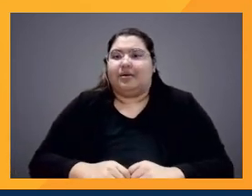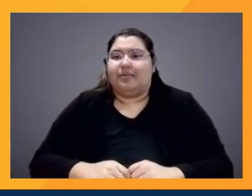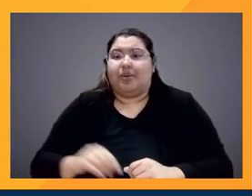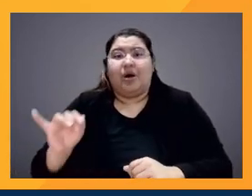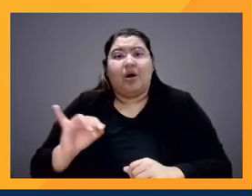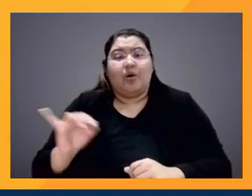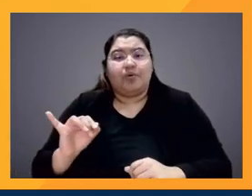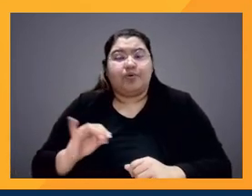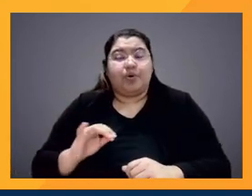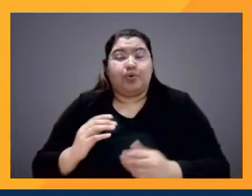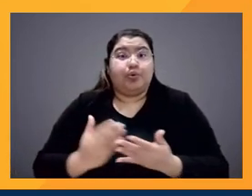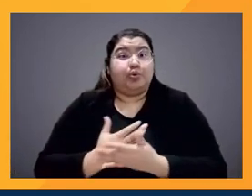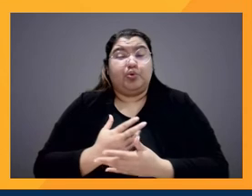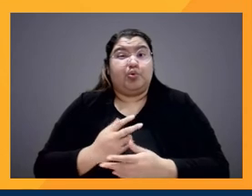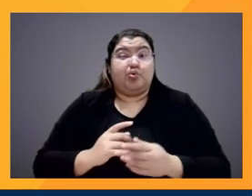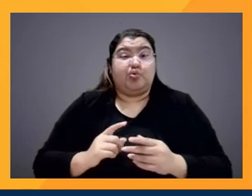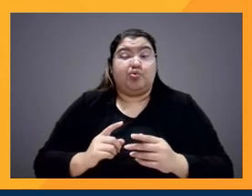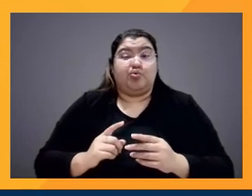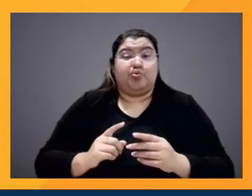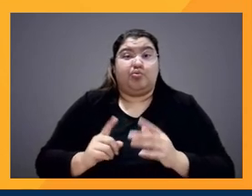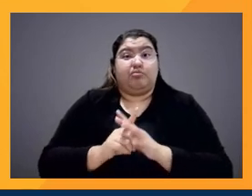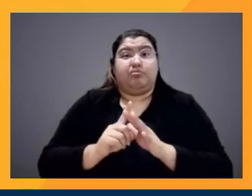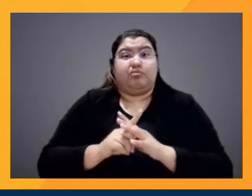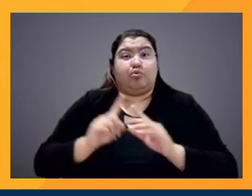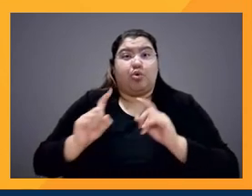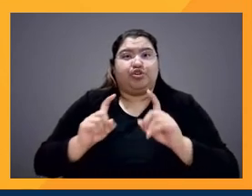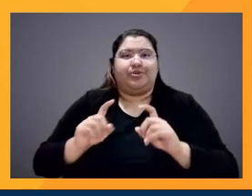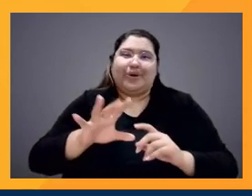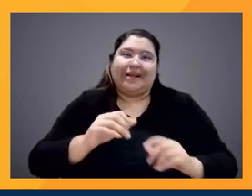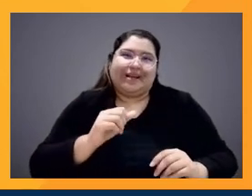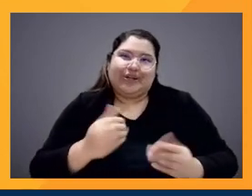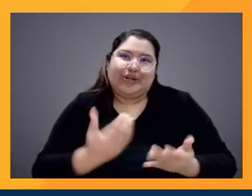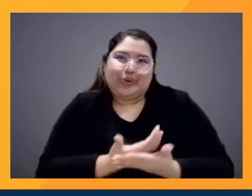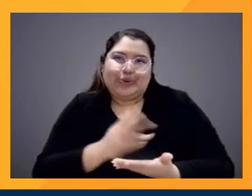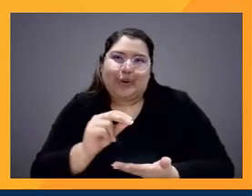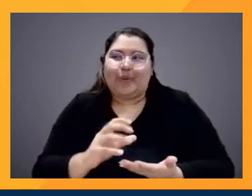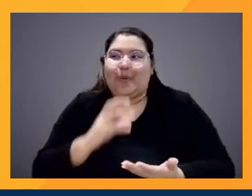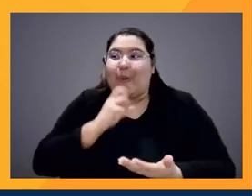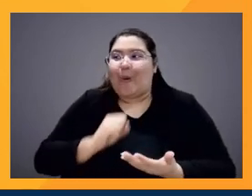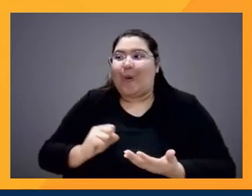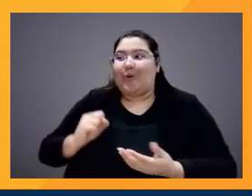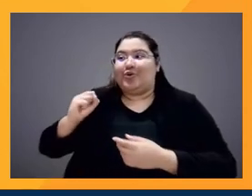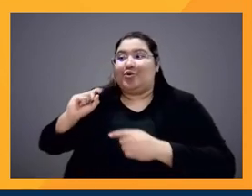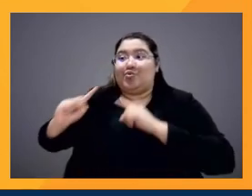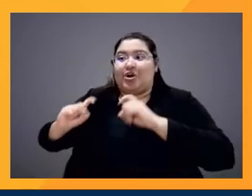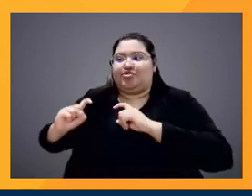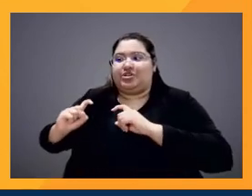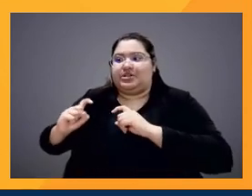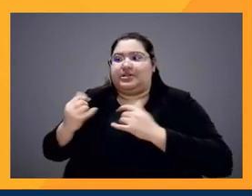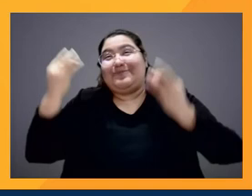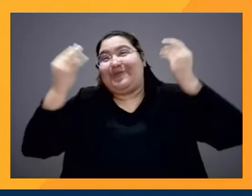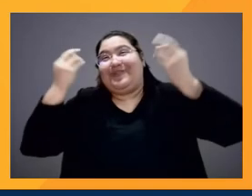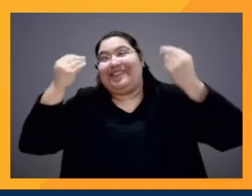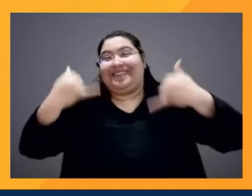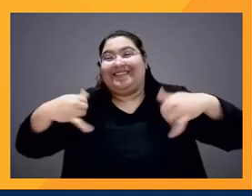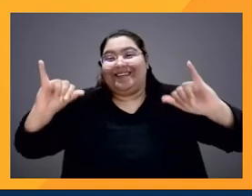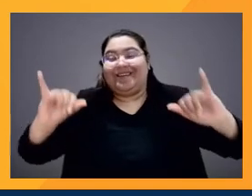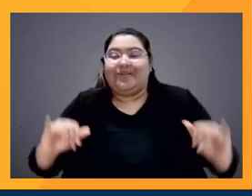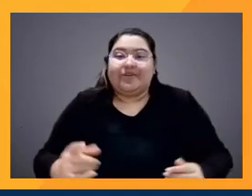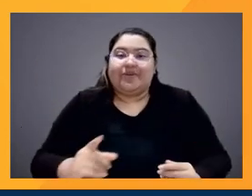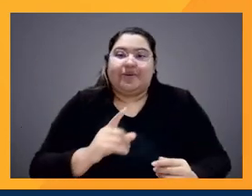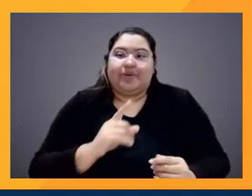transform a lot of situations. Certainly, COVID has transformed us, whether we wanted that or not. Now it's